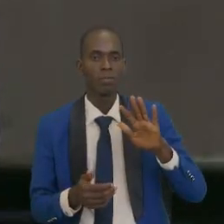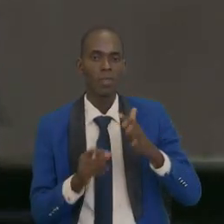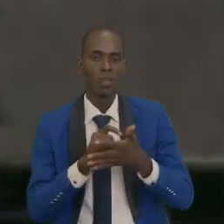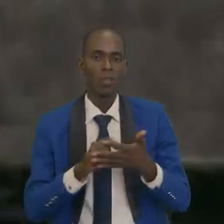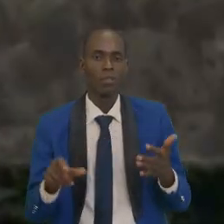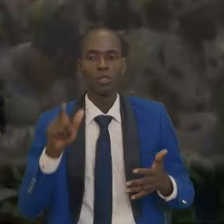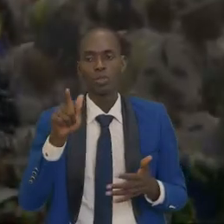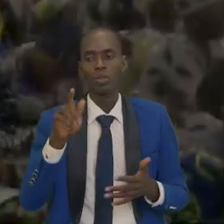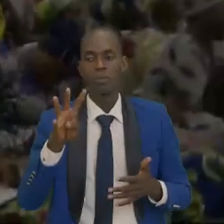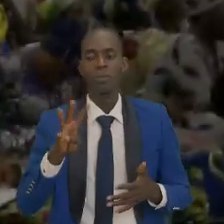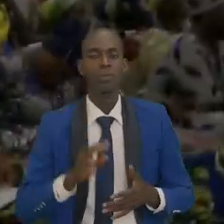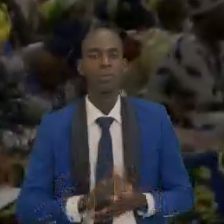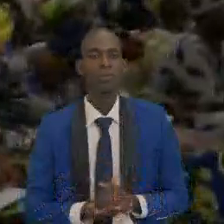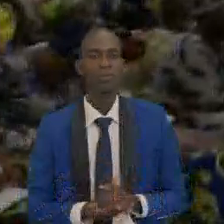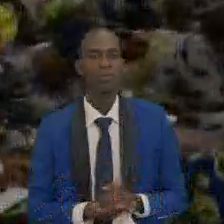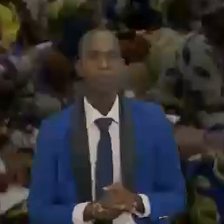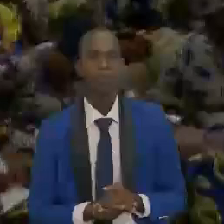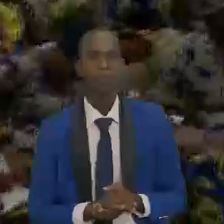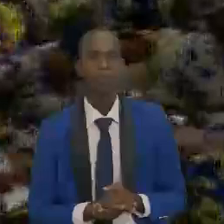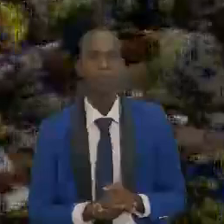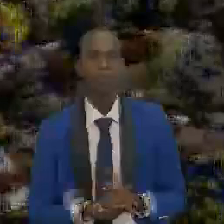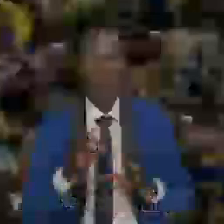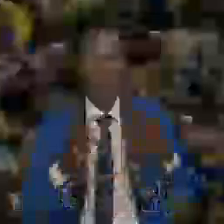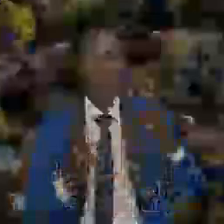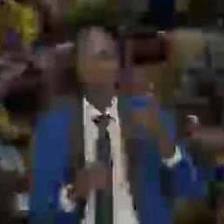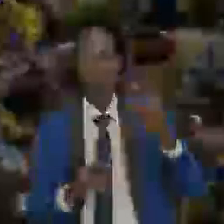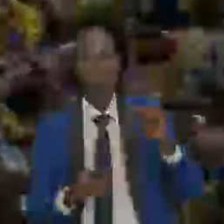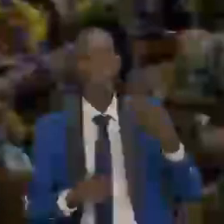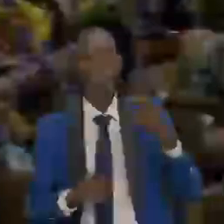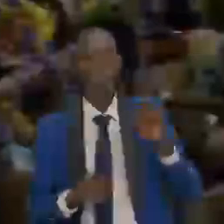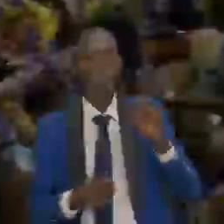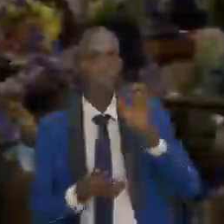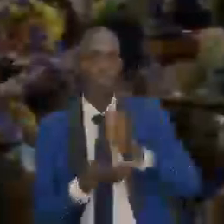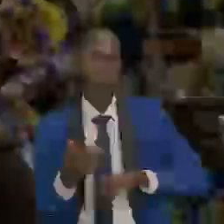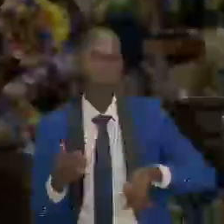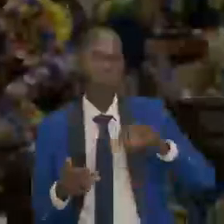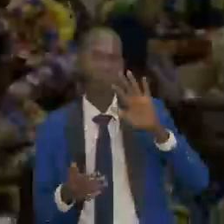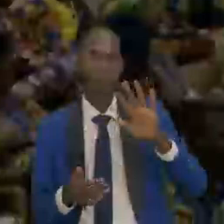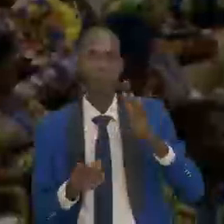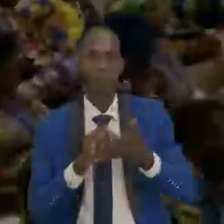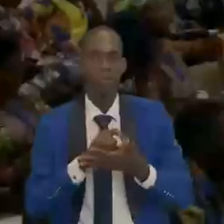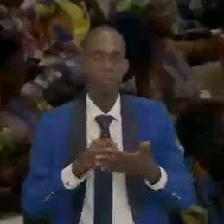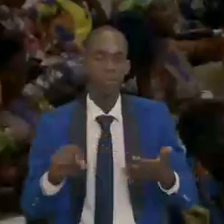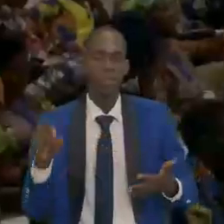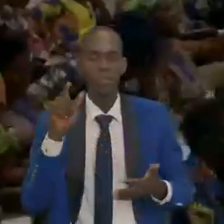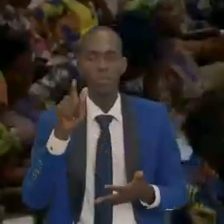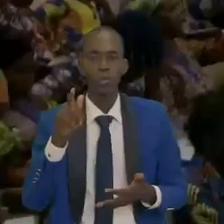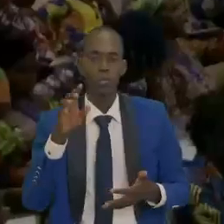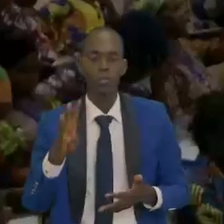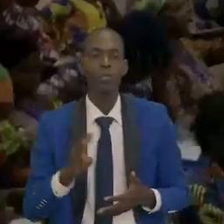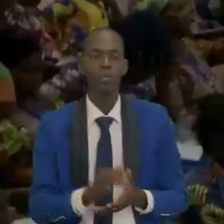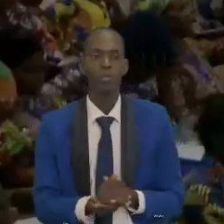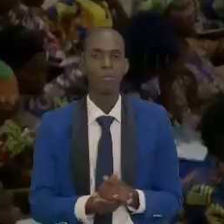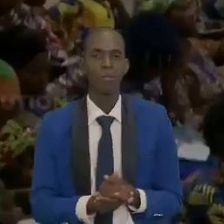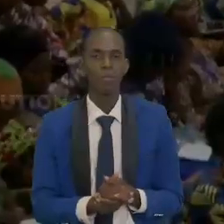24. enforced Thessalonians chapter 5 and it was 24